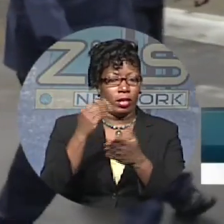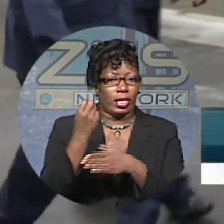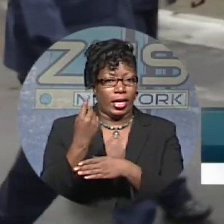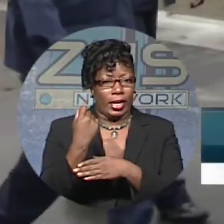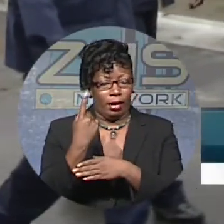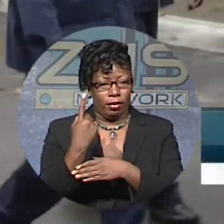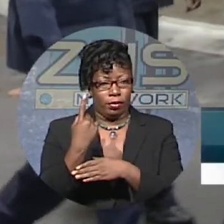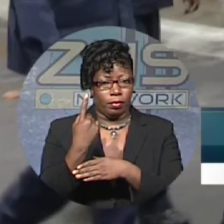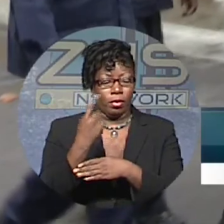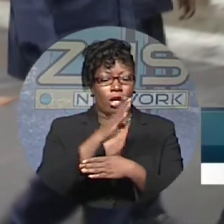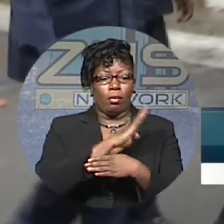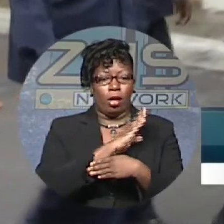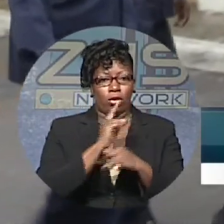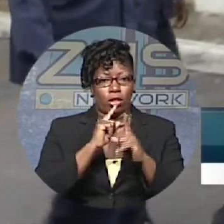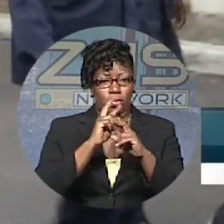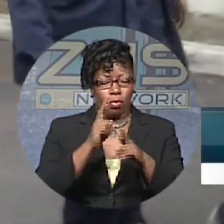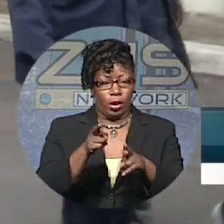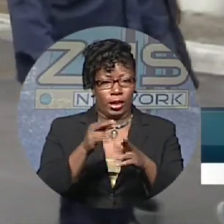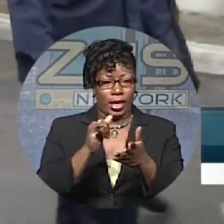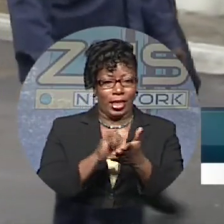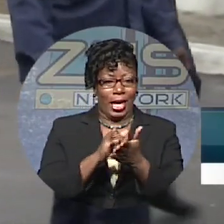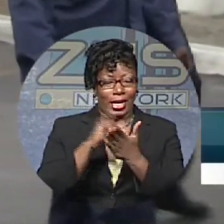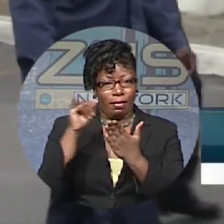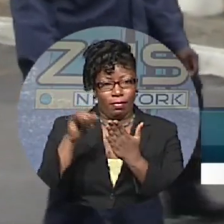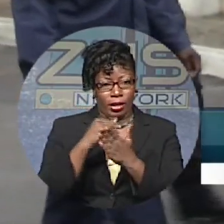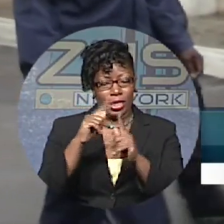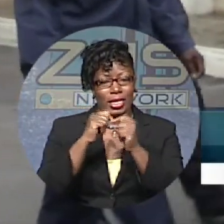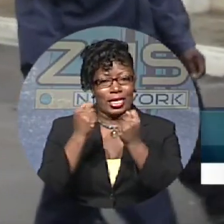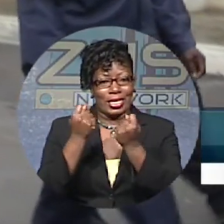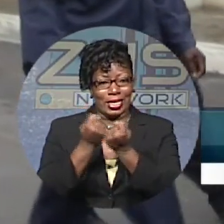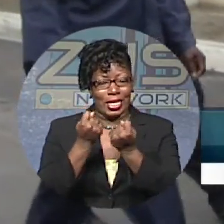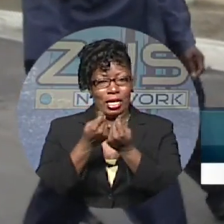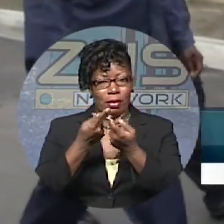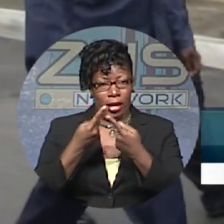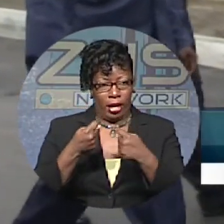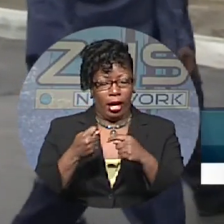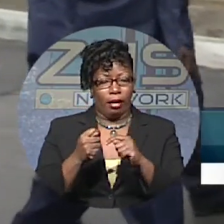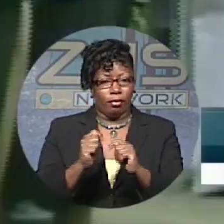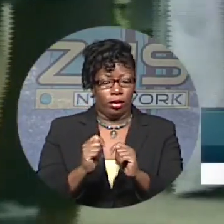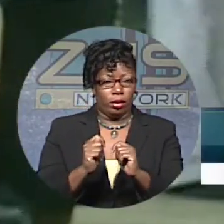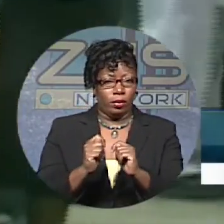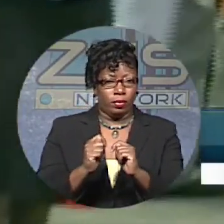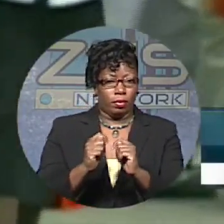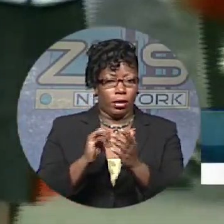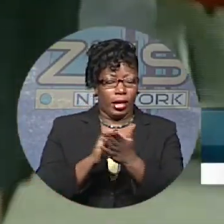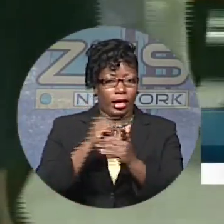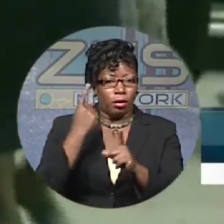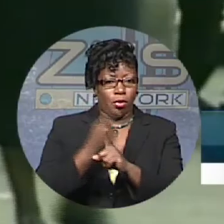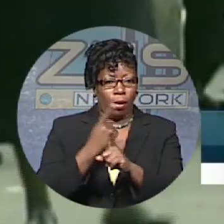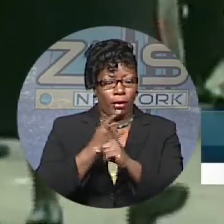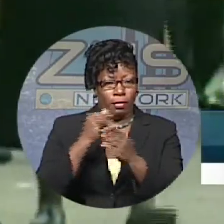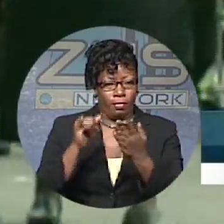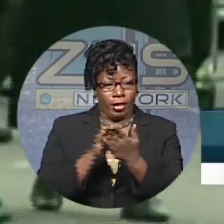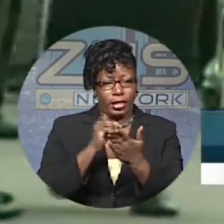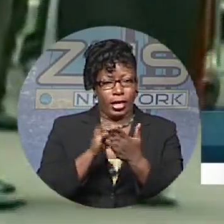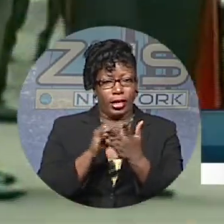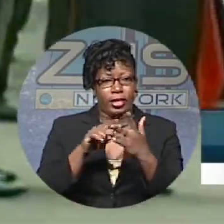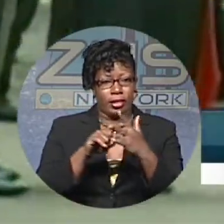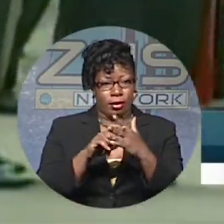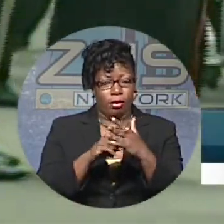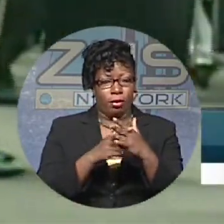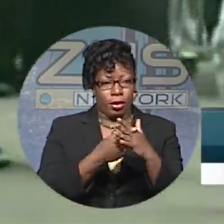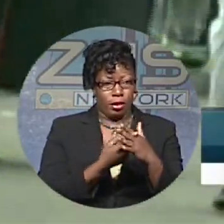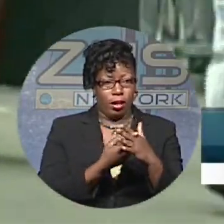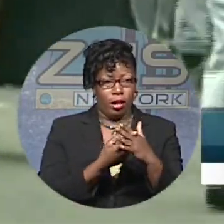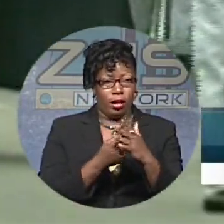However, Bonnaby responded that investigations are a team effort, noting that proper investigations into the matter were conducted from the outset.